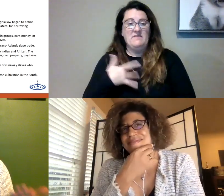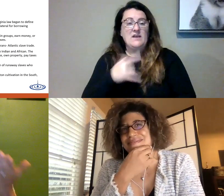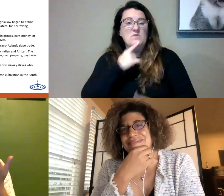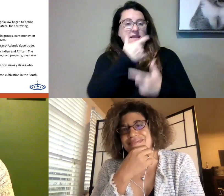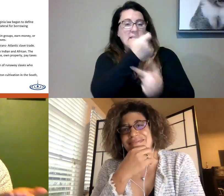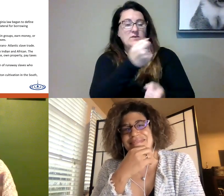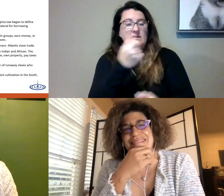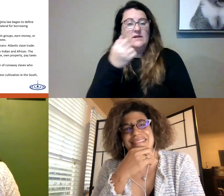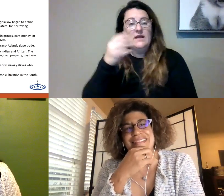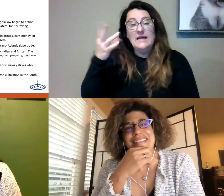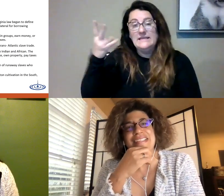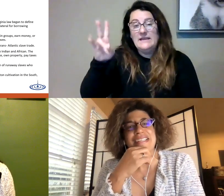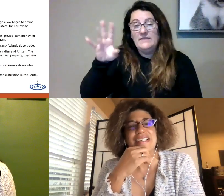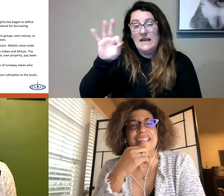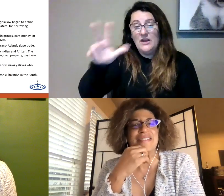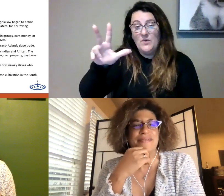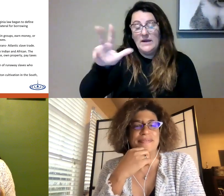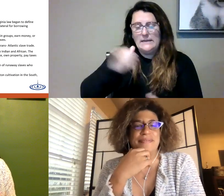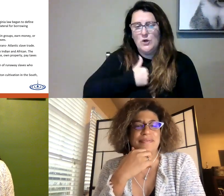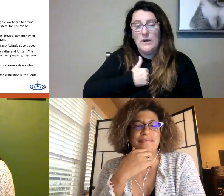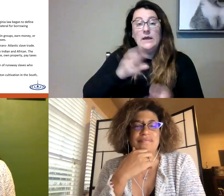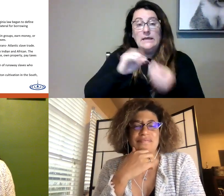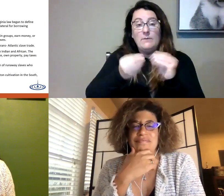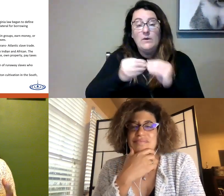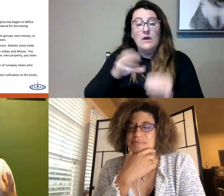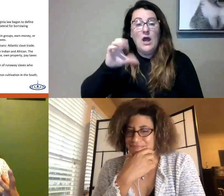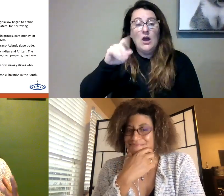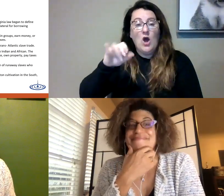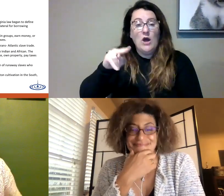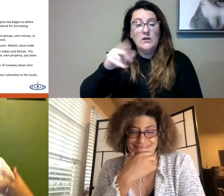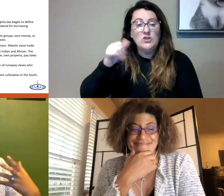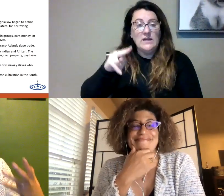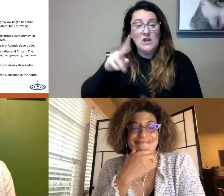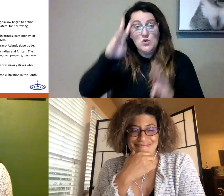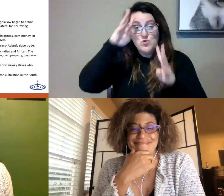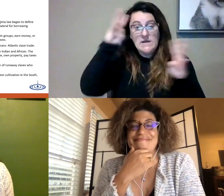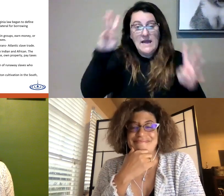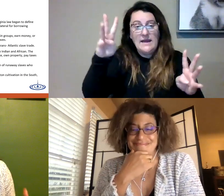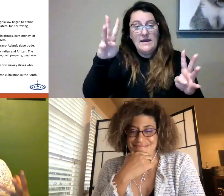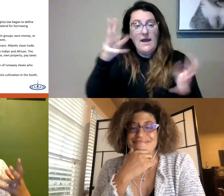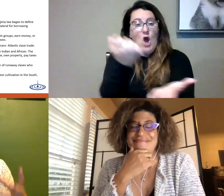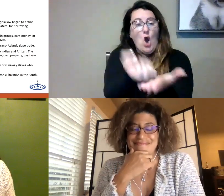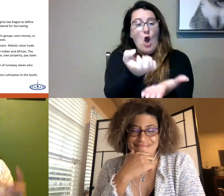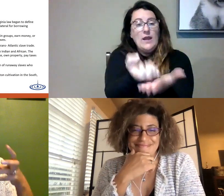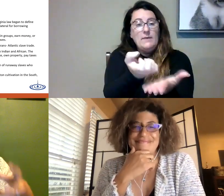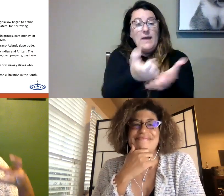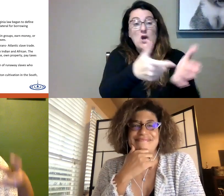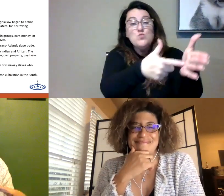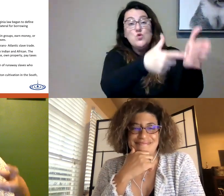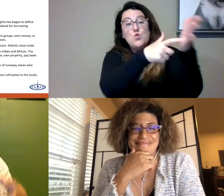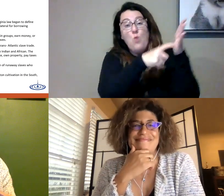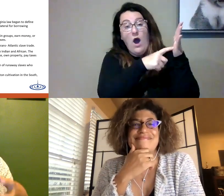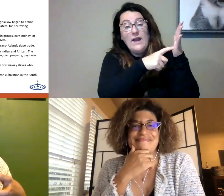in 1793, forgive me, the idea of the cotton gin, right? Creating an economy that requires